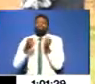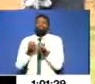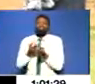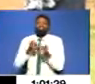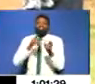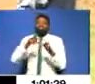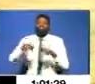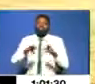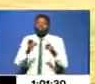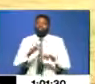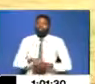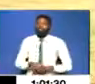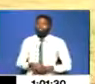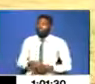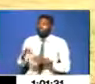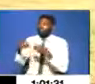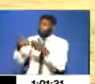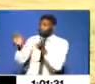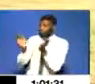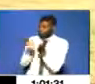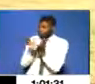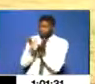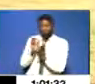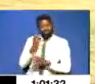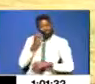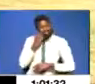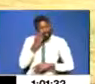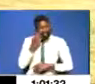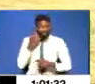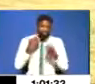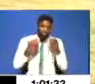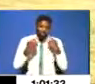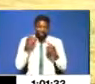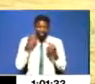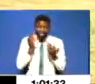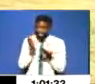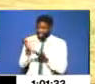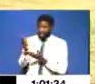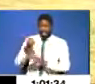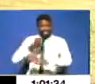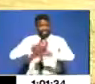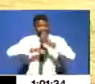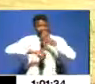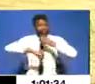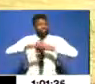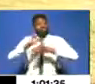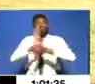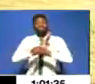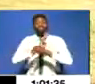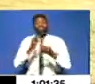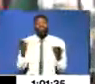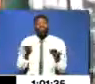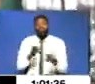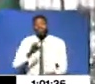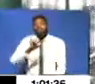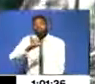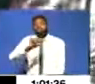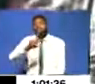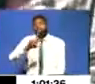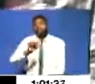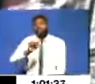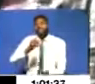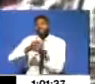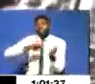Community in mourning. It's been a beehive of activities at the Yala Sub-County Hospital Mortuary in